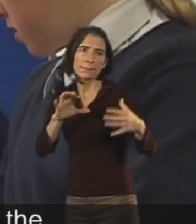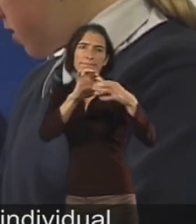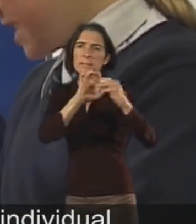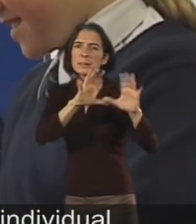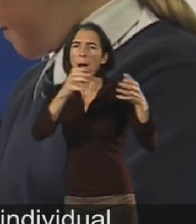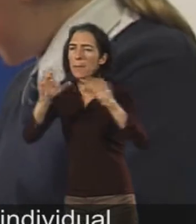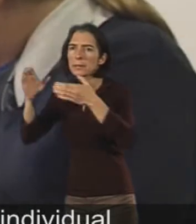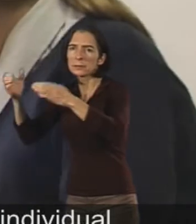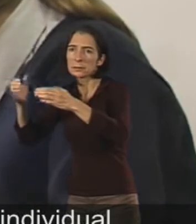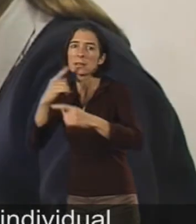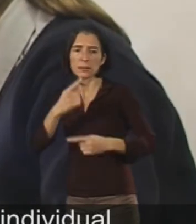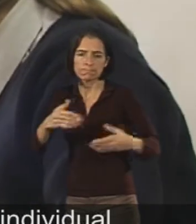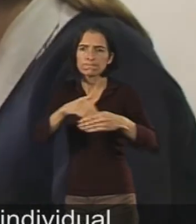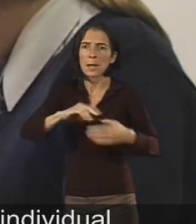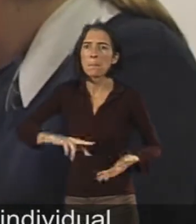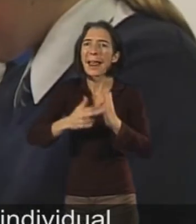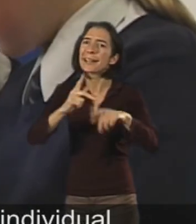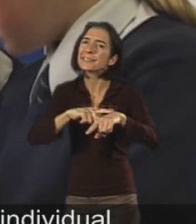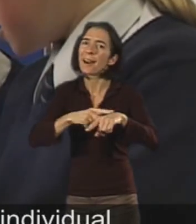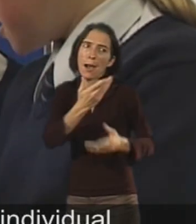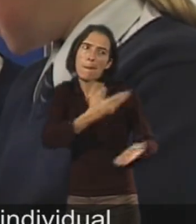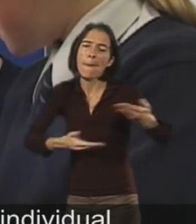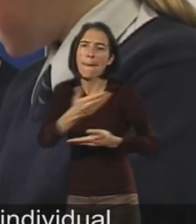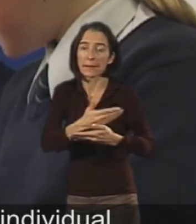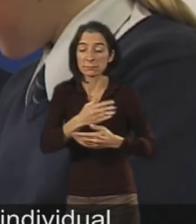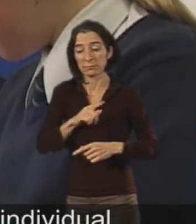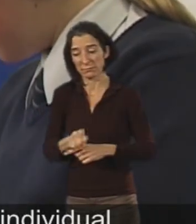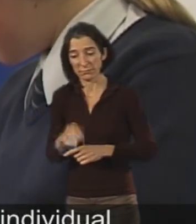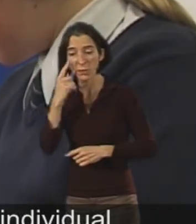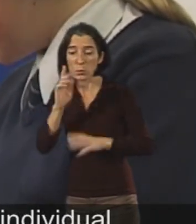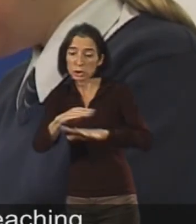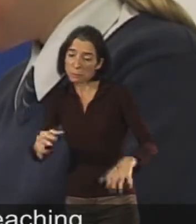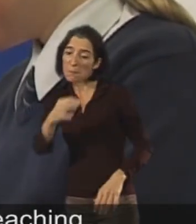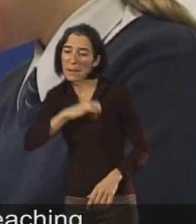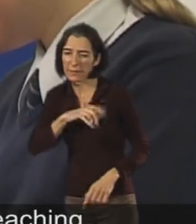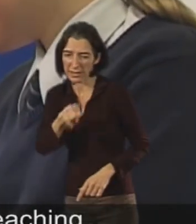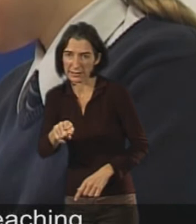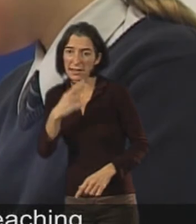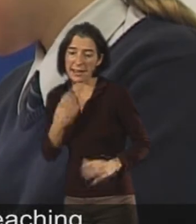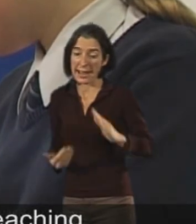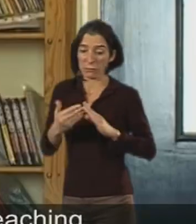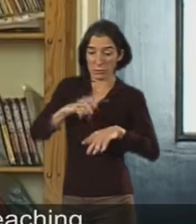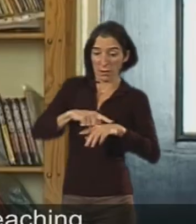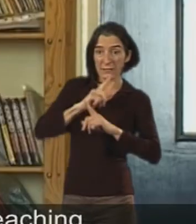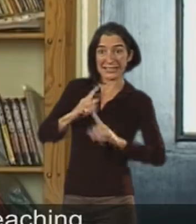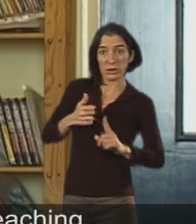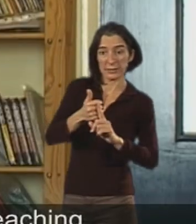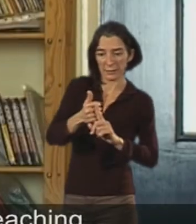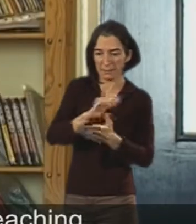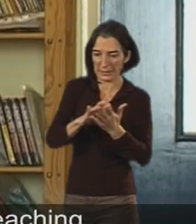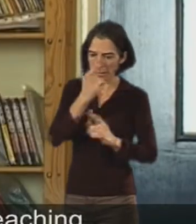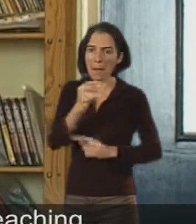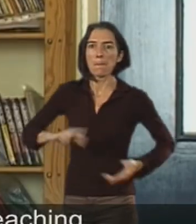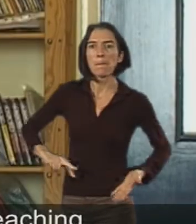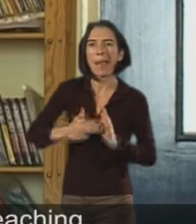meetings. Well, we felt that more than just the individual child would benefit, and so we've collected hours together so that we can allow our teaching assistants